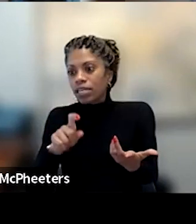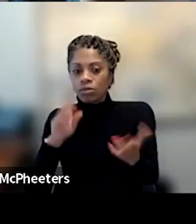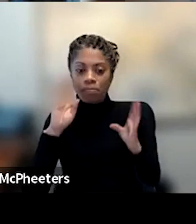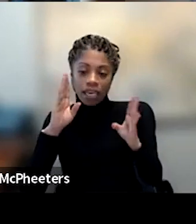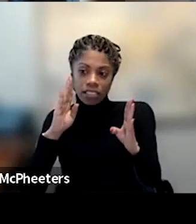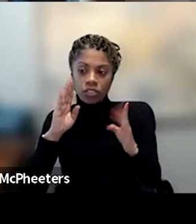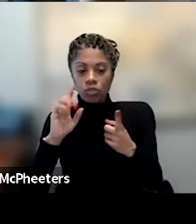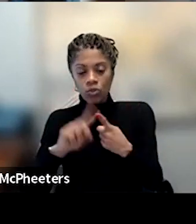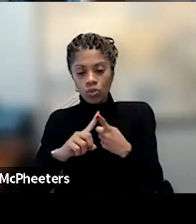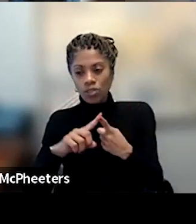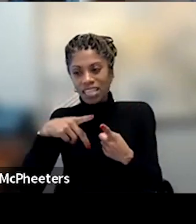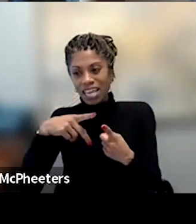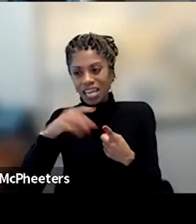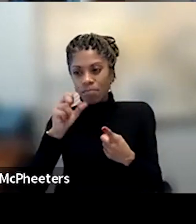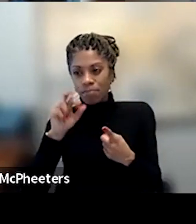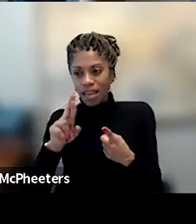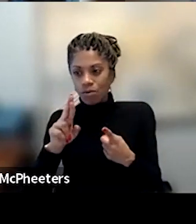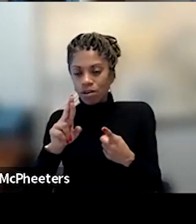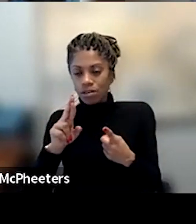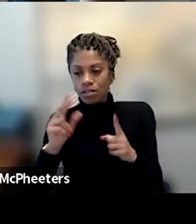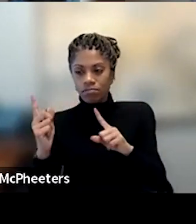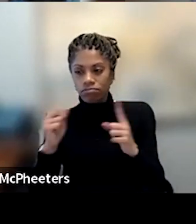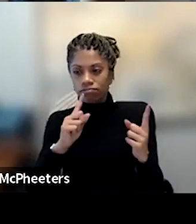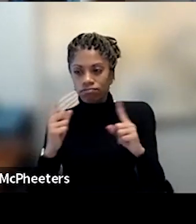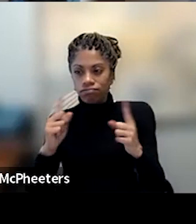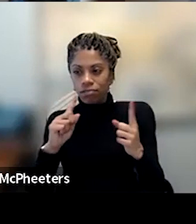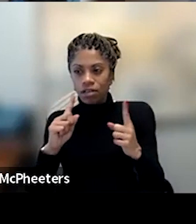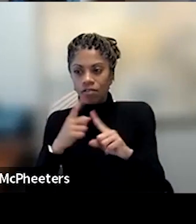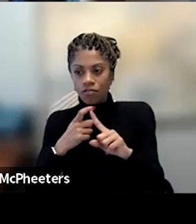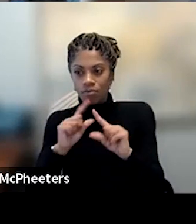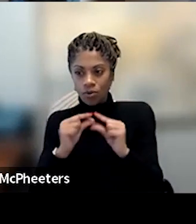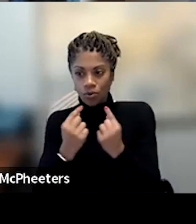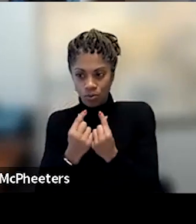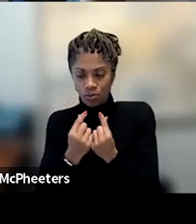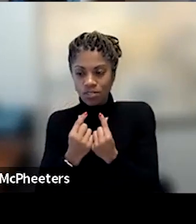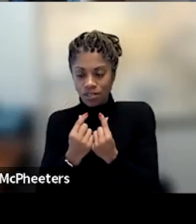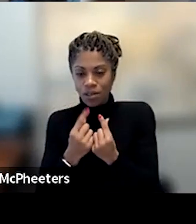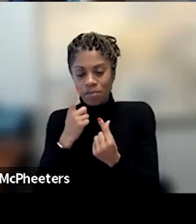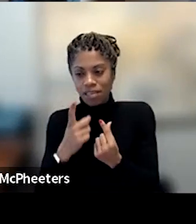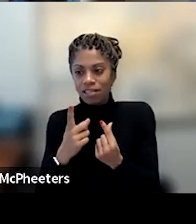the funds to a particular geographic area and the communities there.